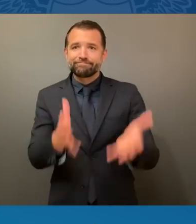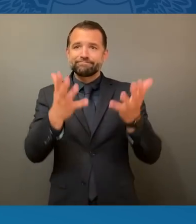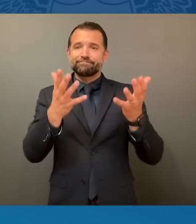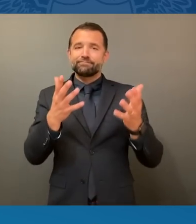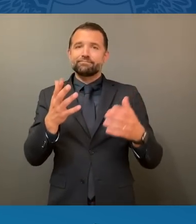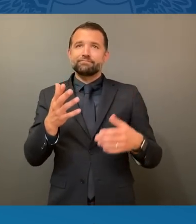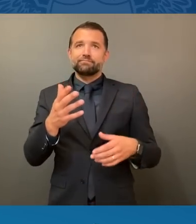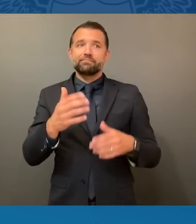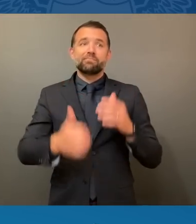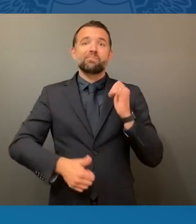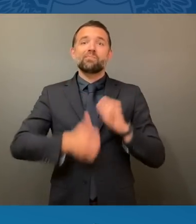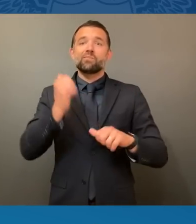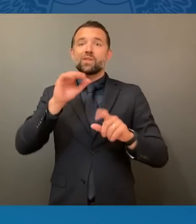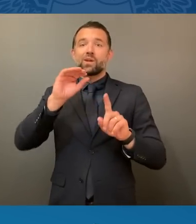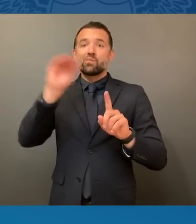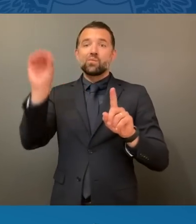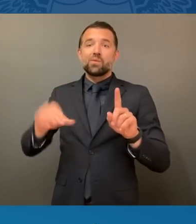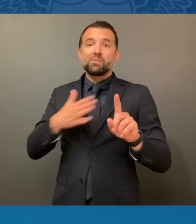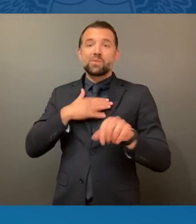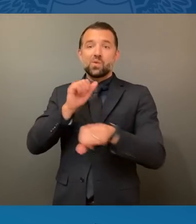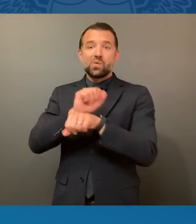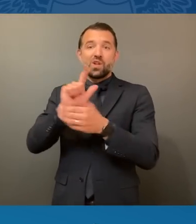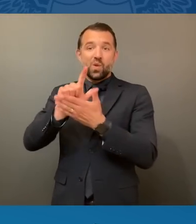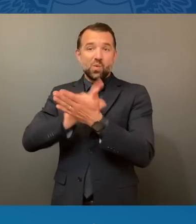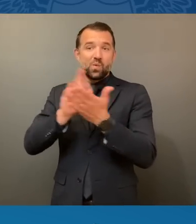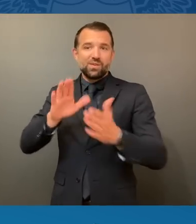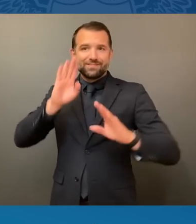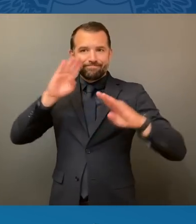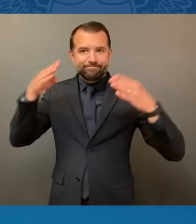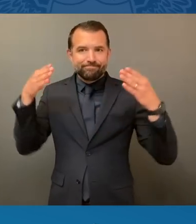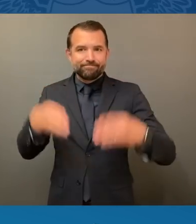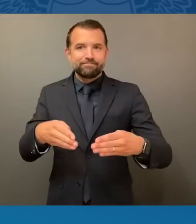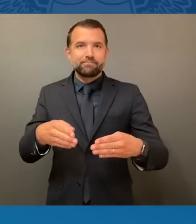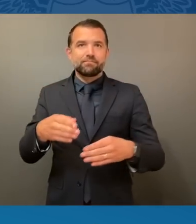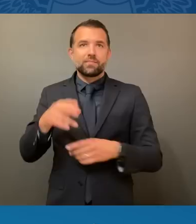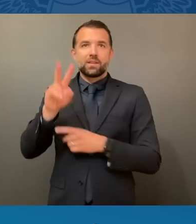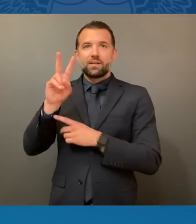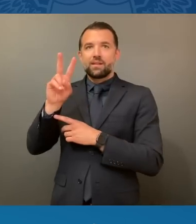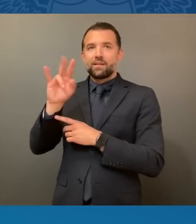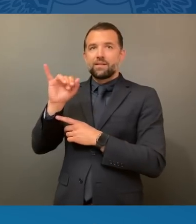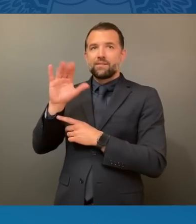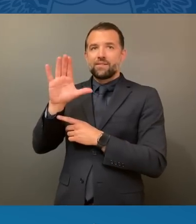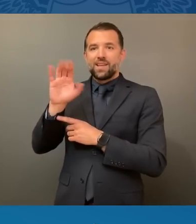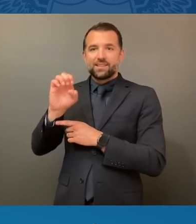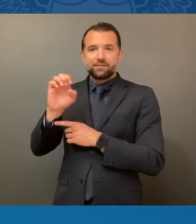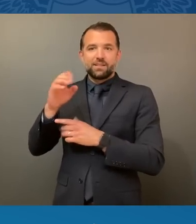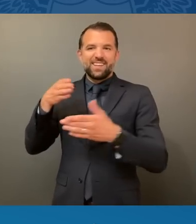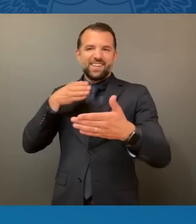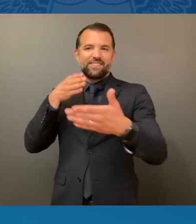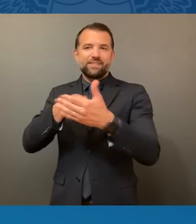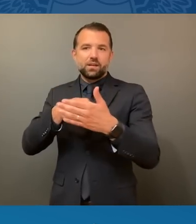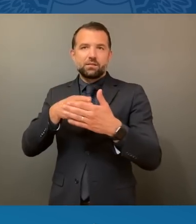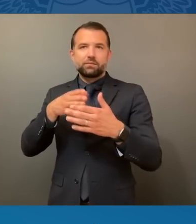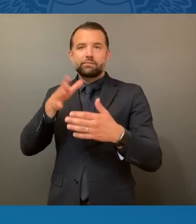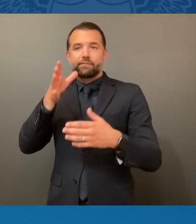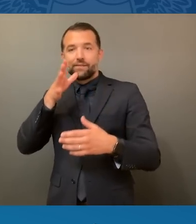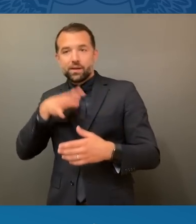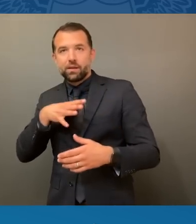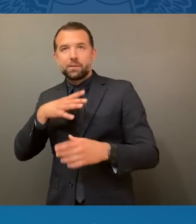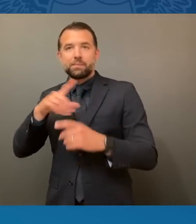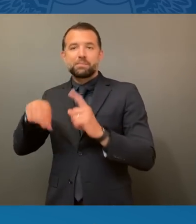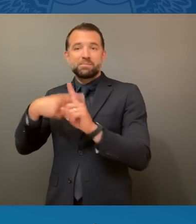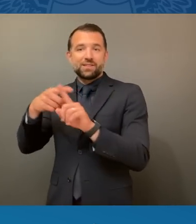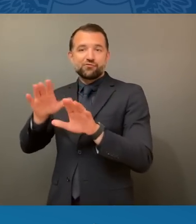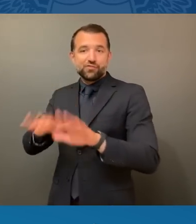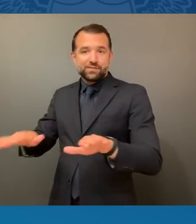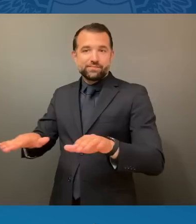as a prosecutor was spent focusing on crimes of violence against women and children. And, but the work